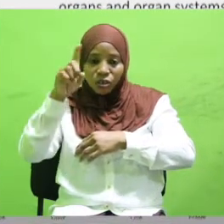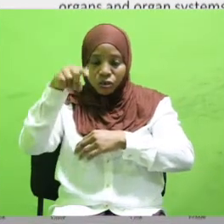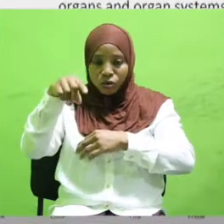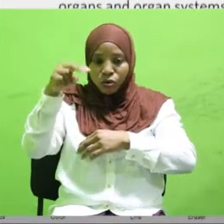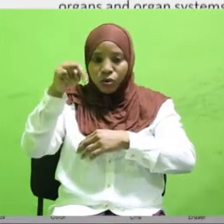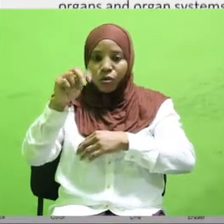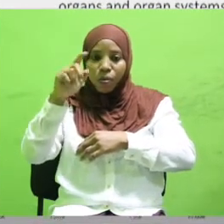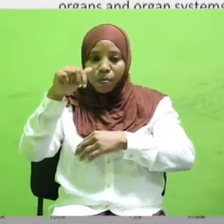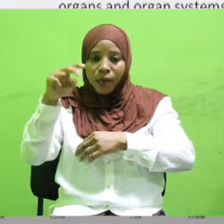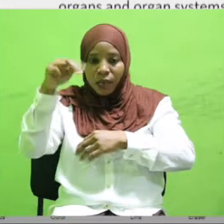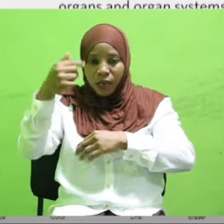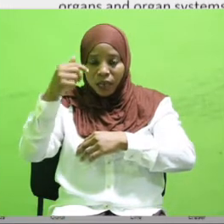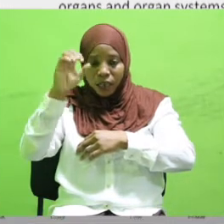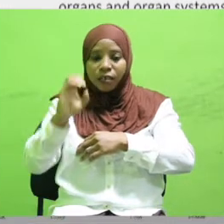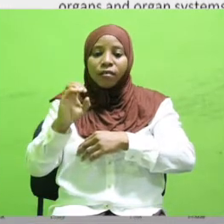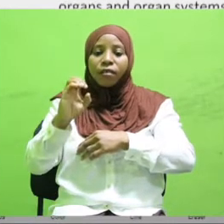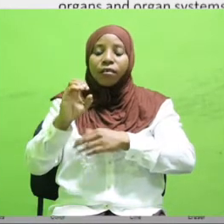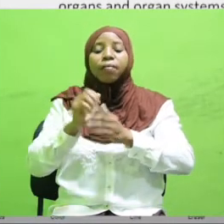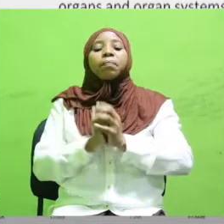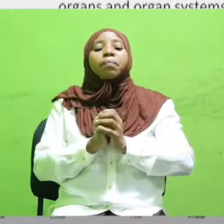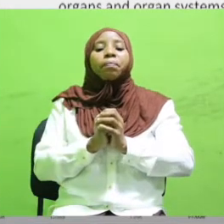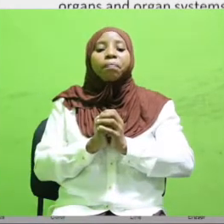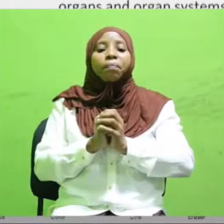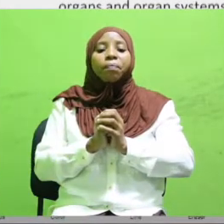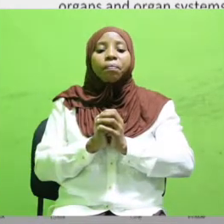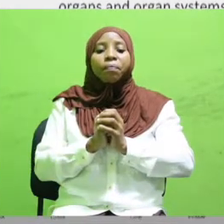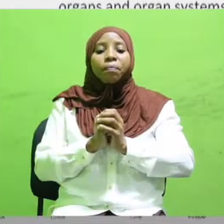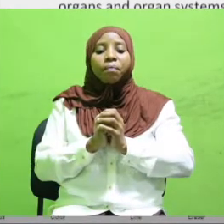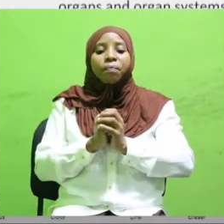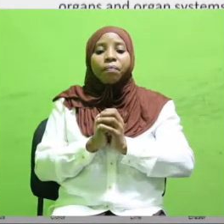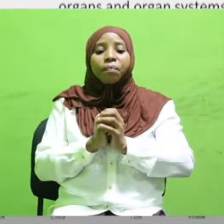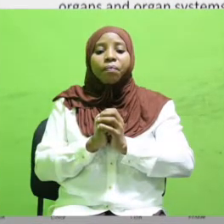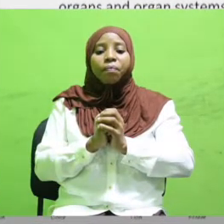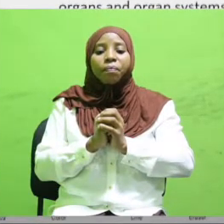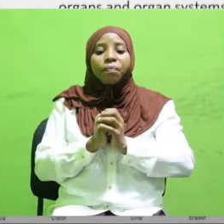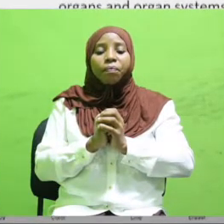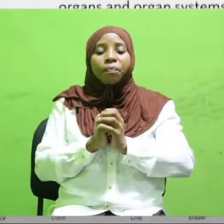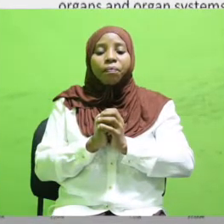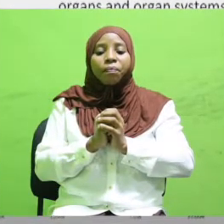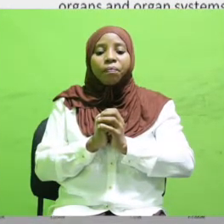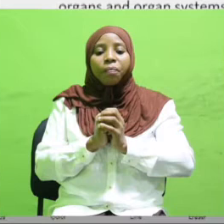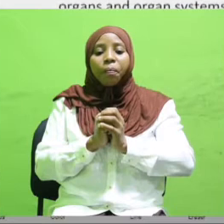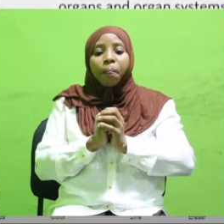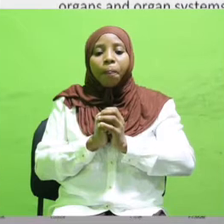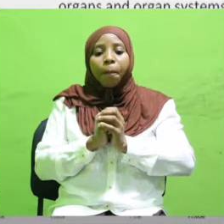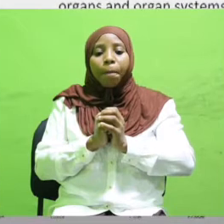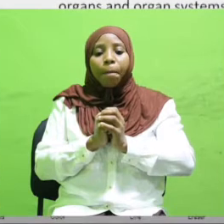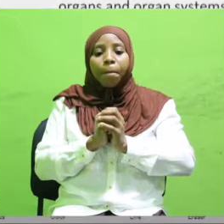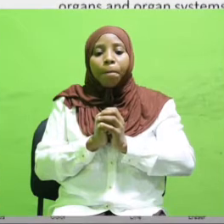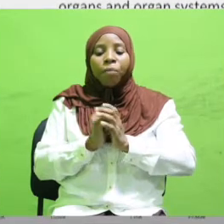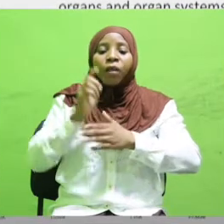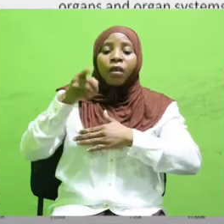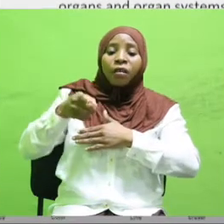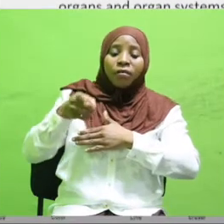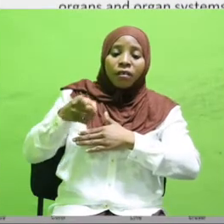dead or decaying organisms, or they can be parasites, that is, they gain their